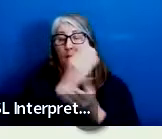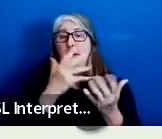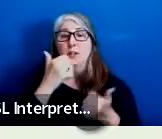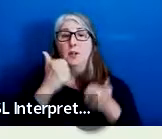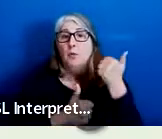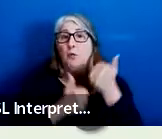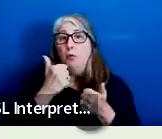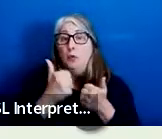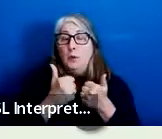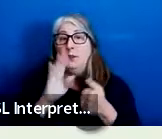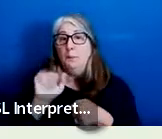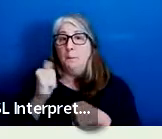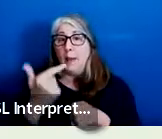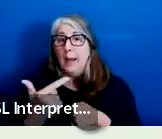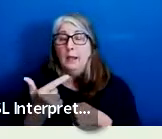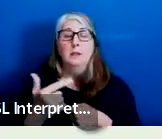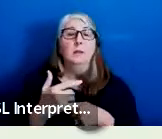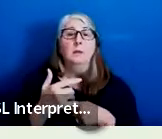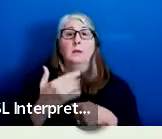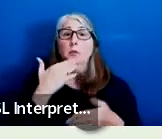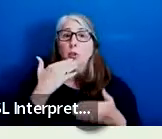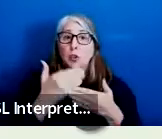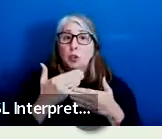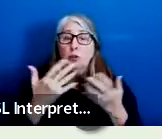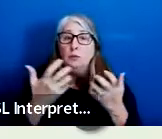acceptable liners and bags, visit